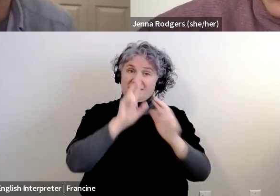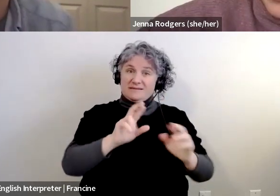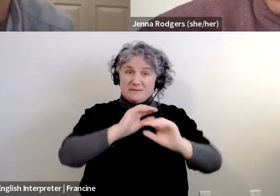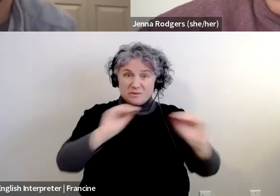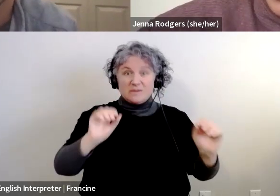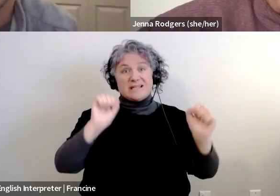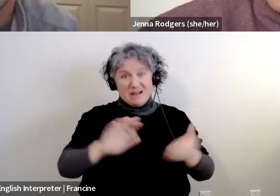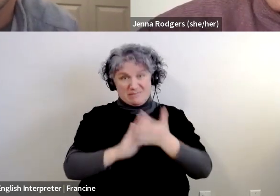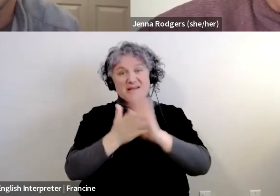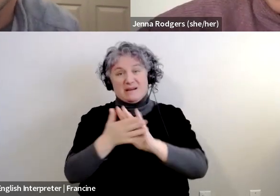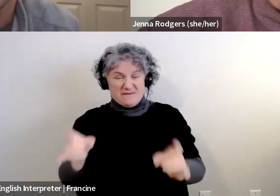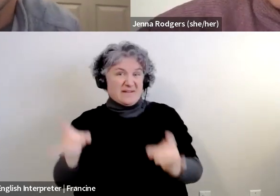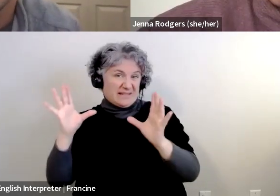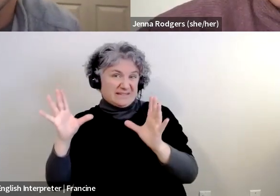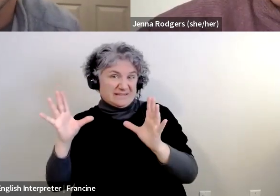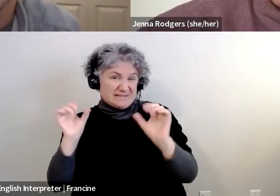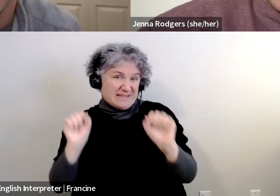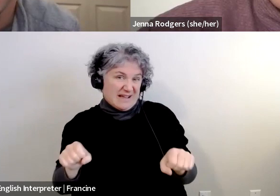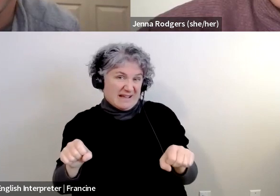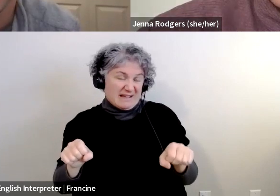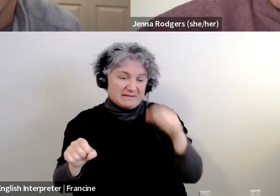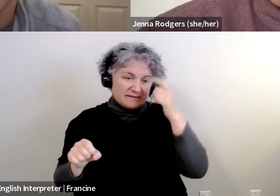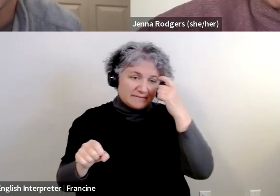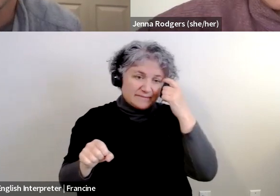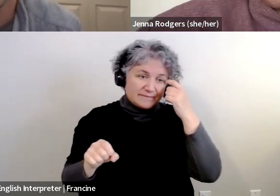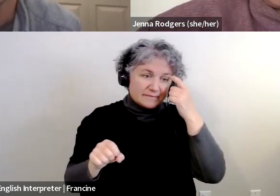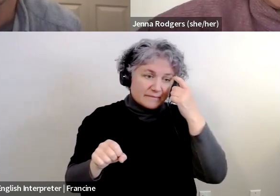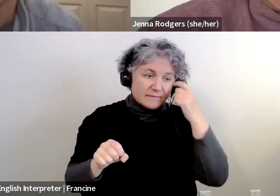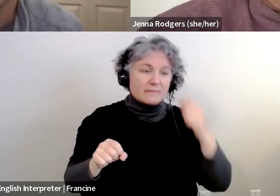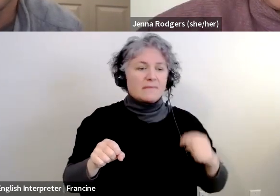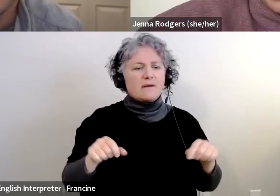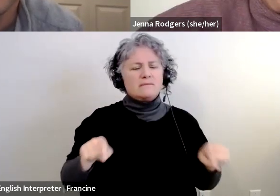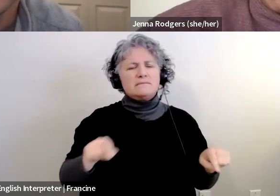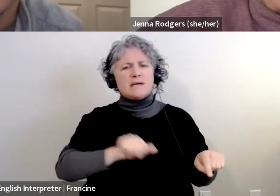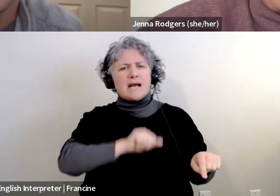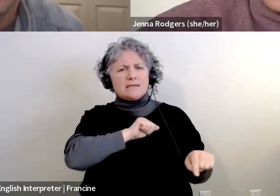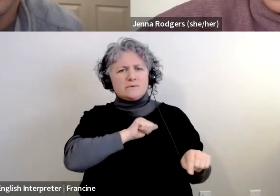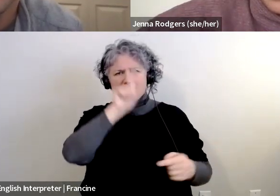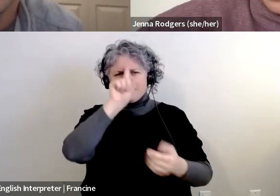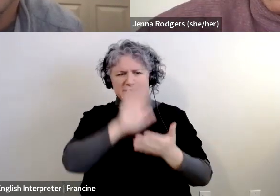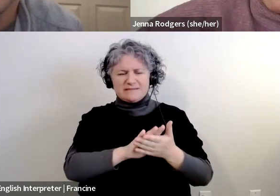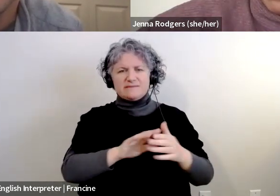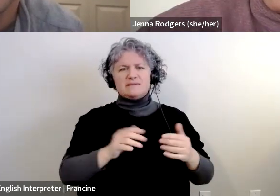and hierarchy works together with discriminatory beliefs and values to lay the foundation for harmful behavior.